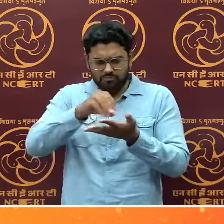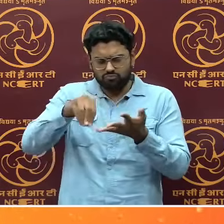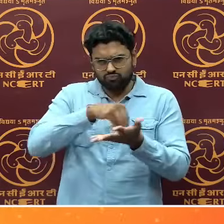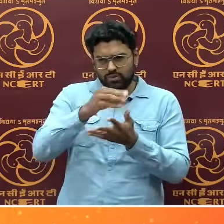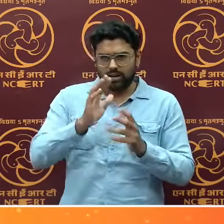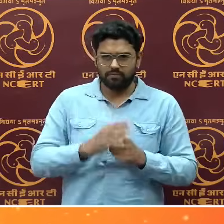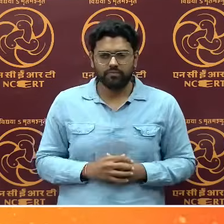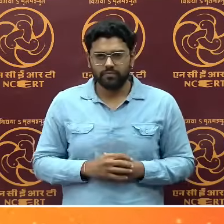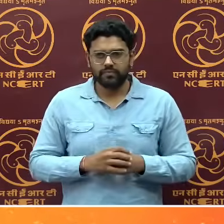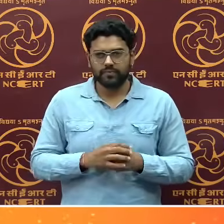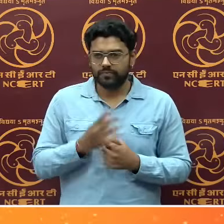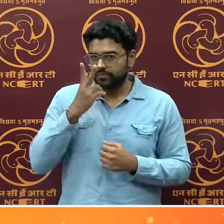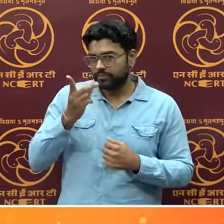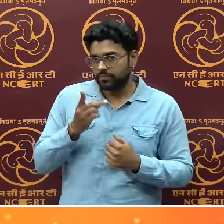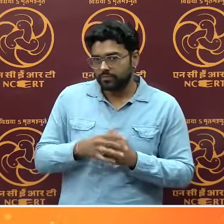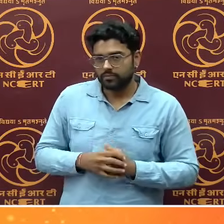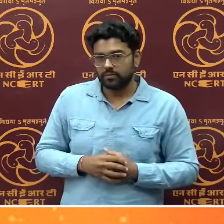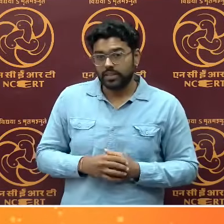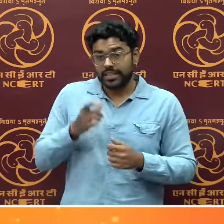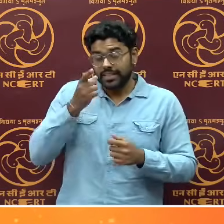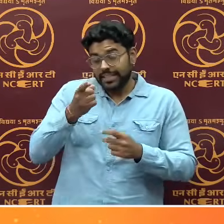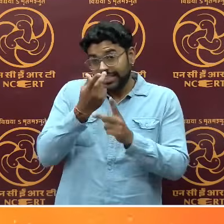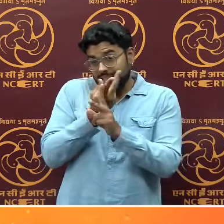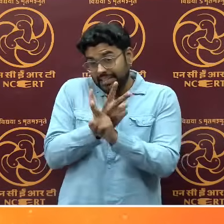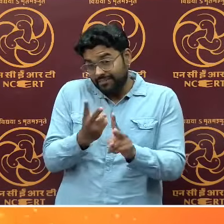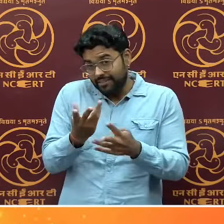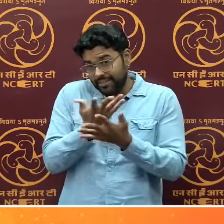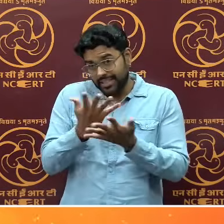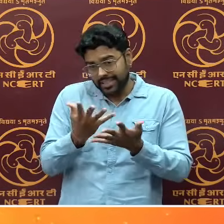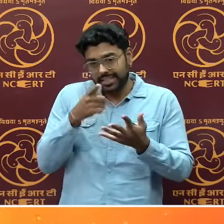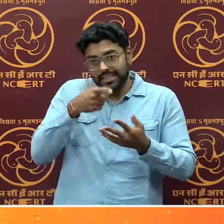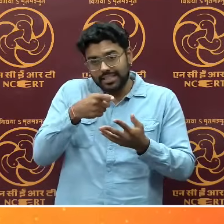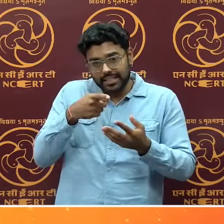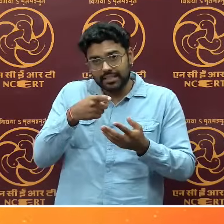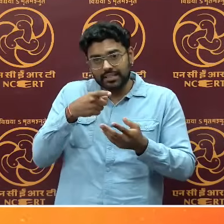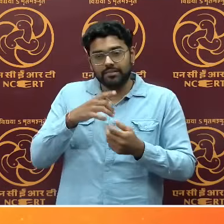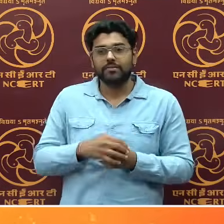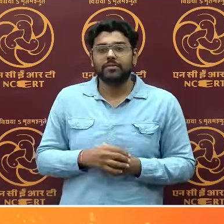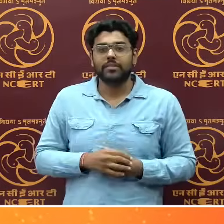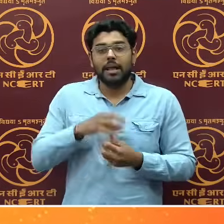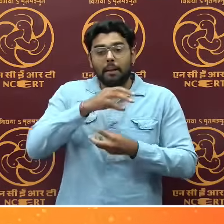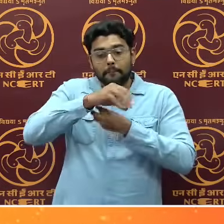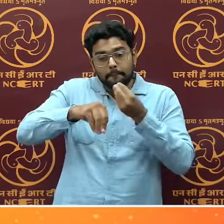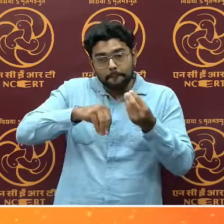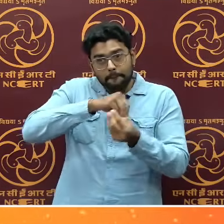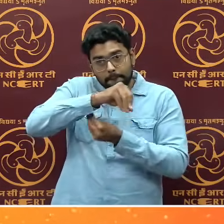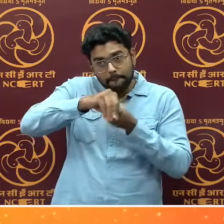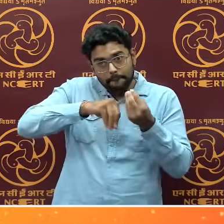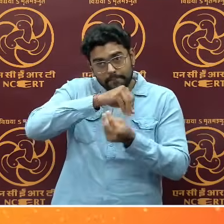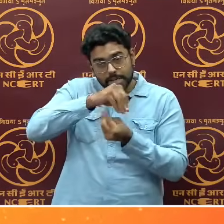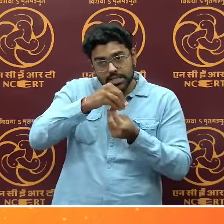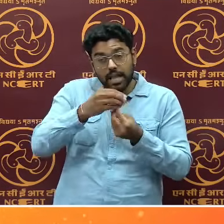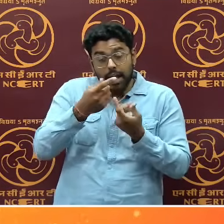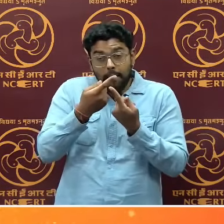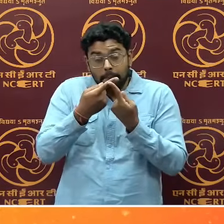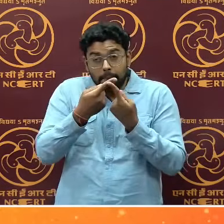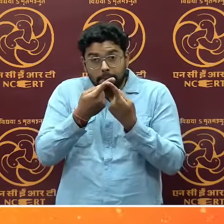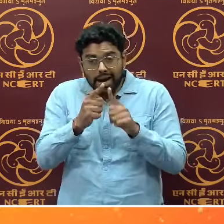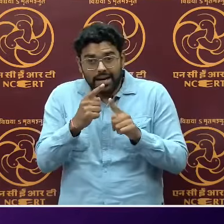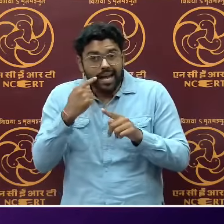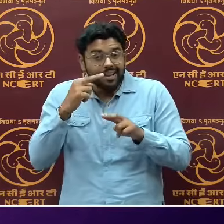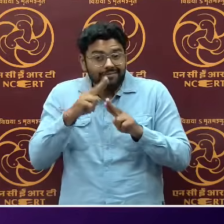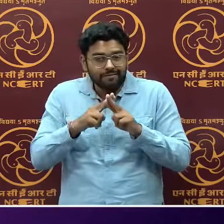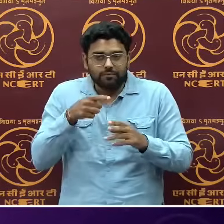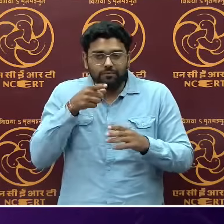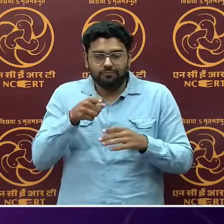present, right? So these different components, they are mixed, but if you start to eat